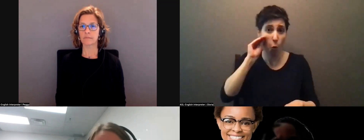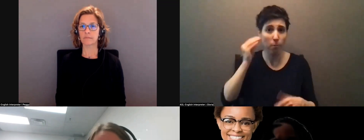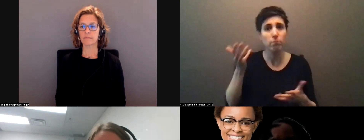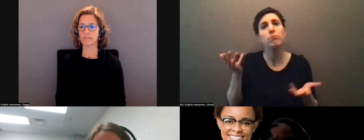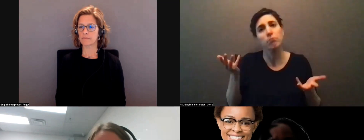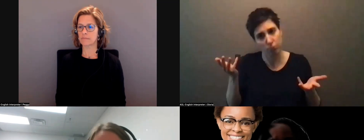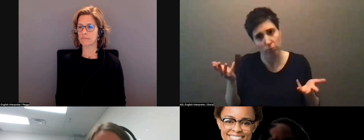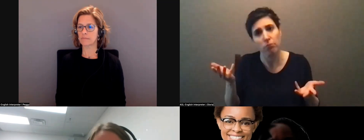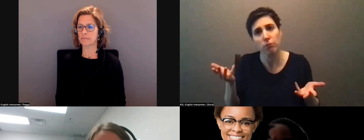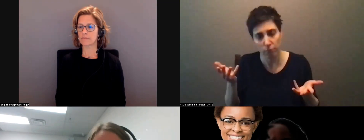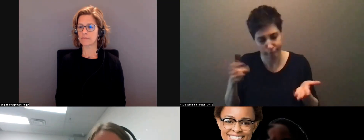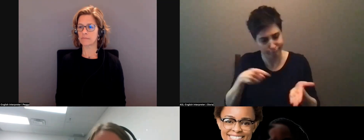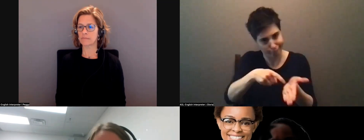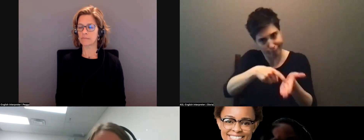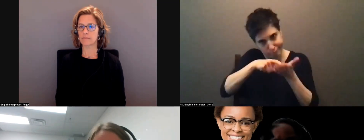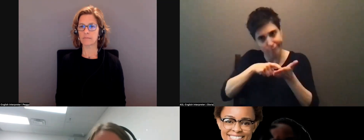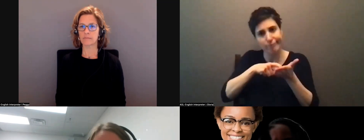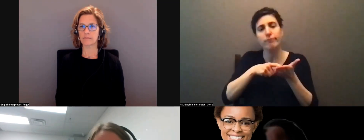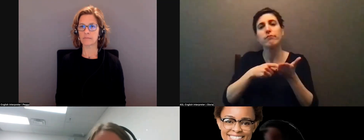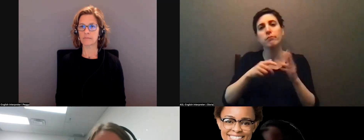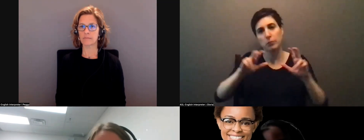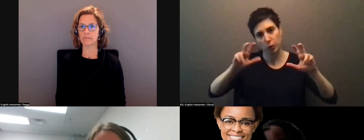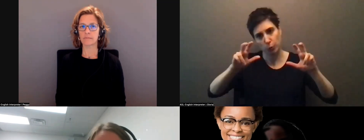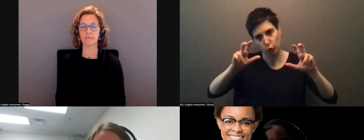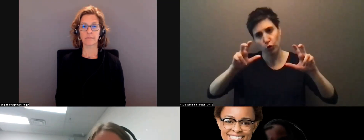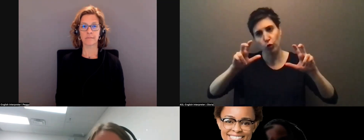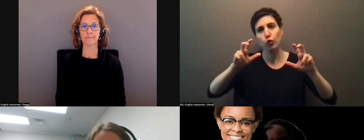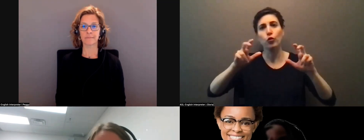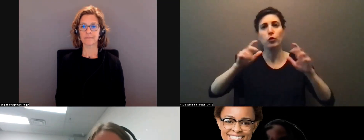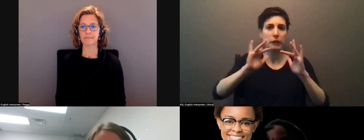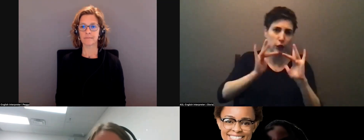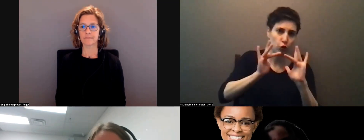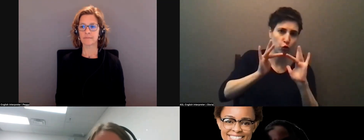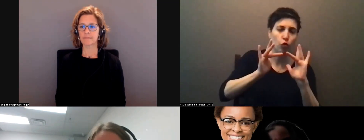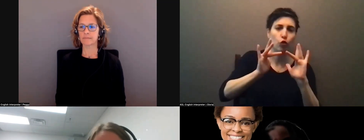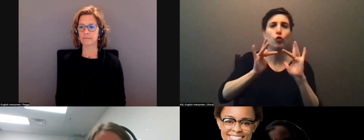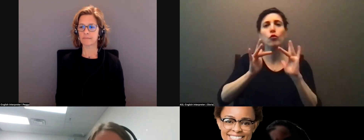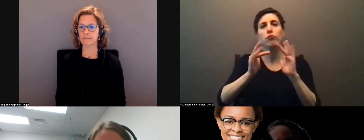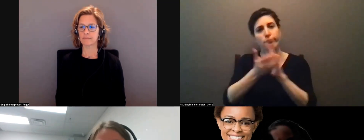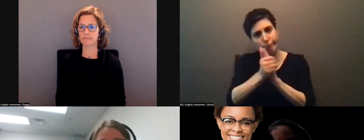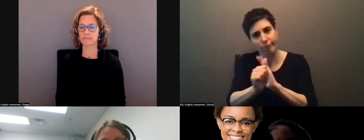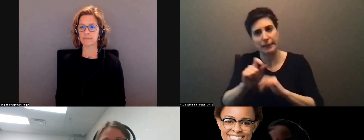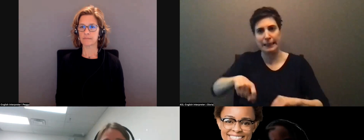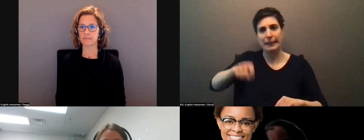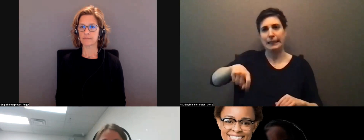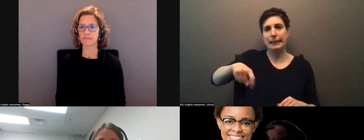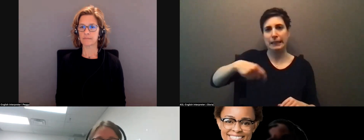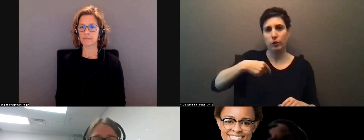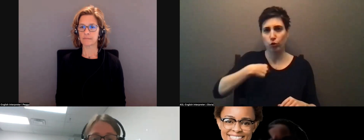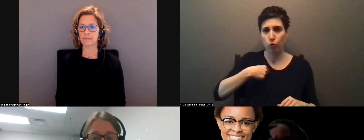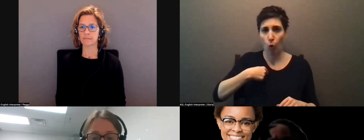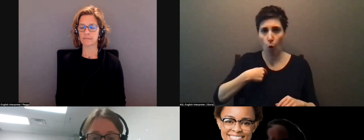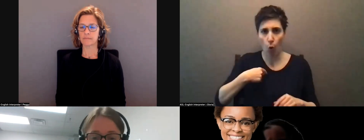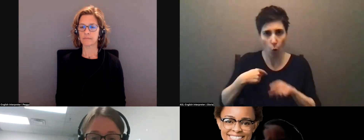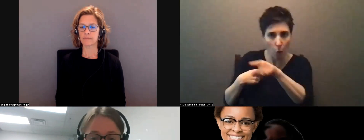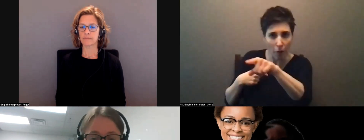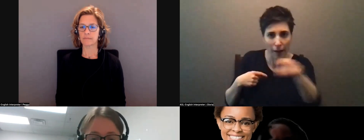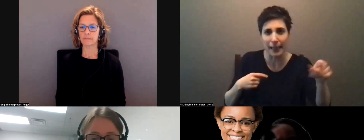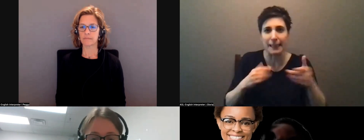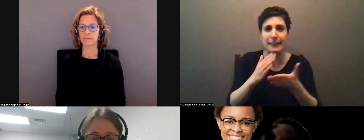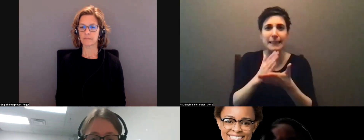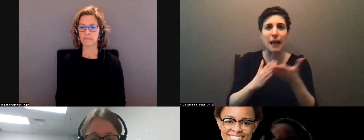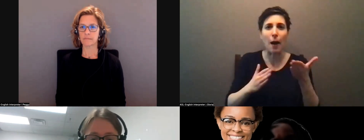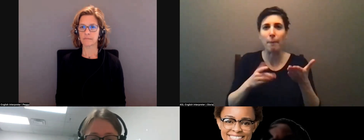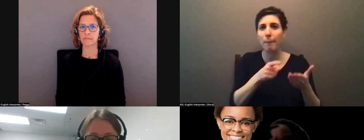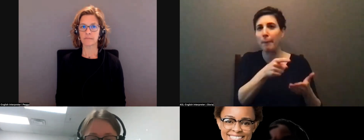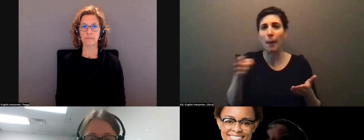you will need the literacy, digital literacy. So I will advise others who are like me, or who were